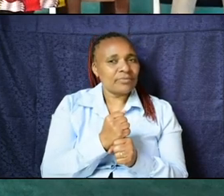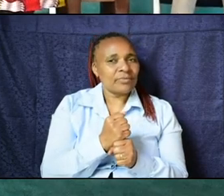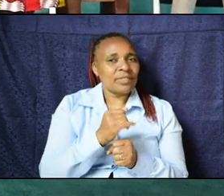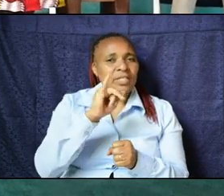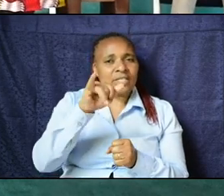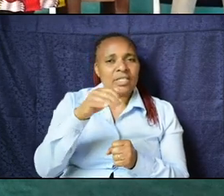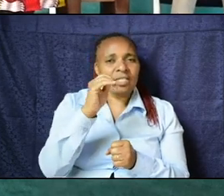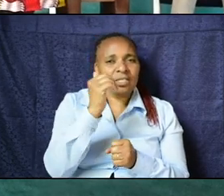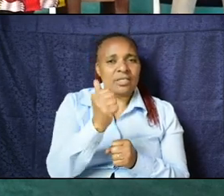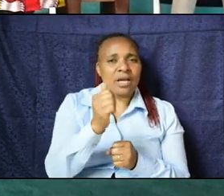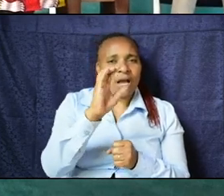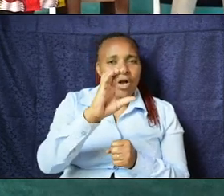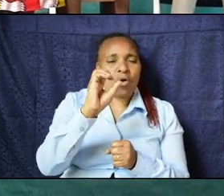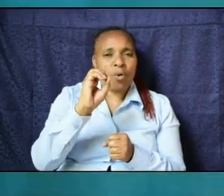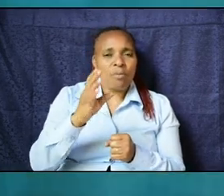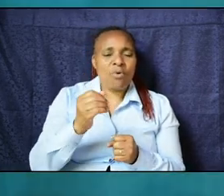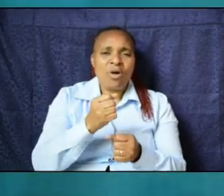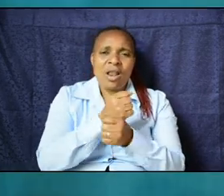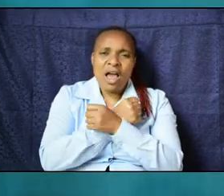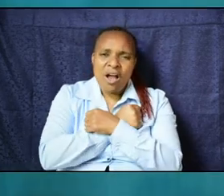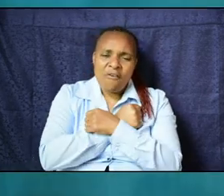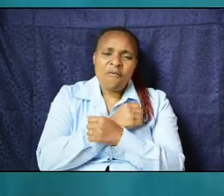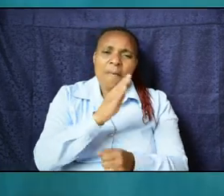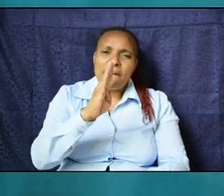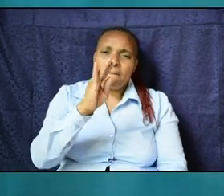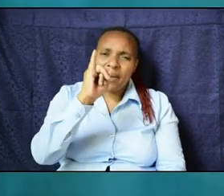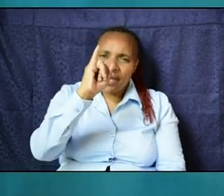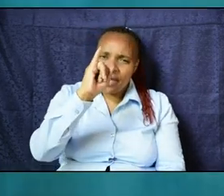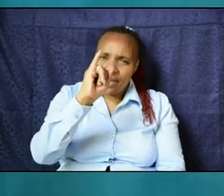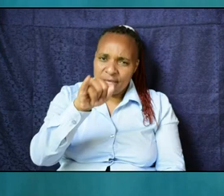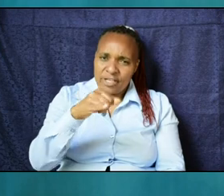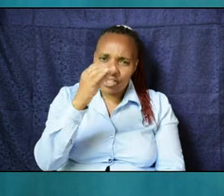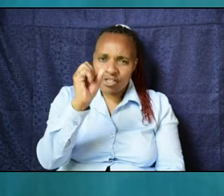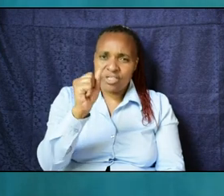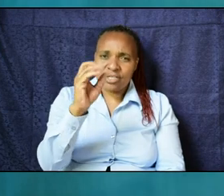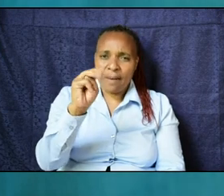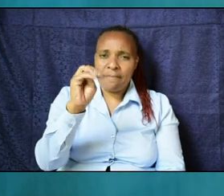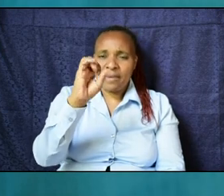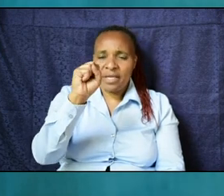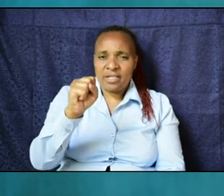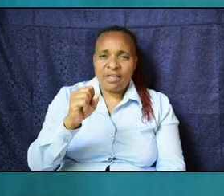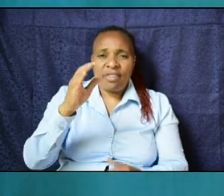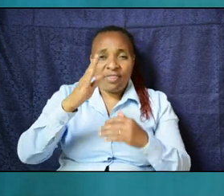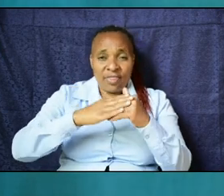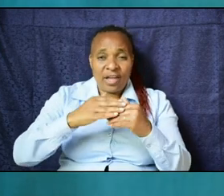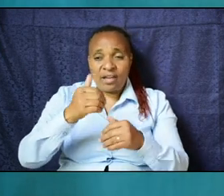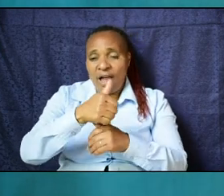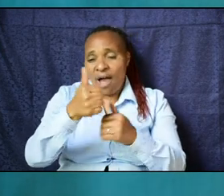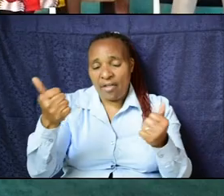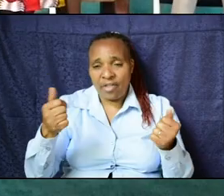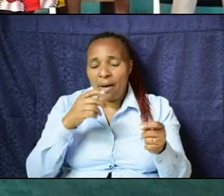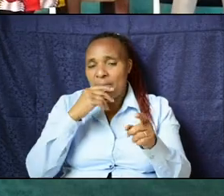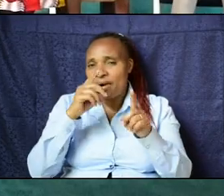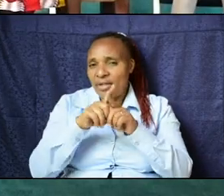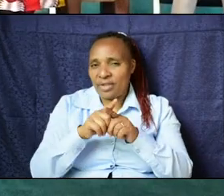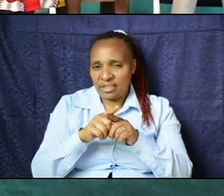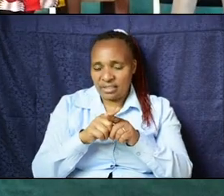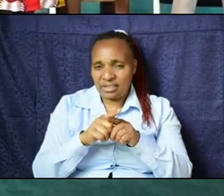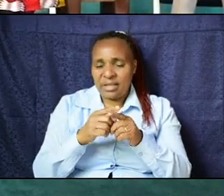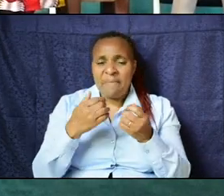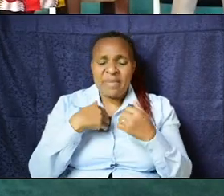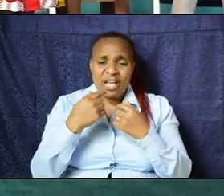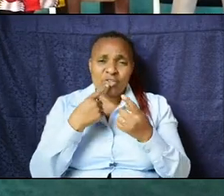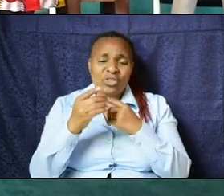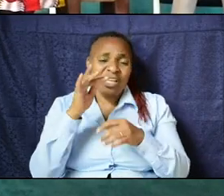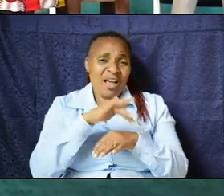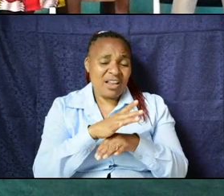Why did Jacob love Benjamin and Joseph more than his other sons, Chemigok? Just from the facts that I had mentioned earlier, we